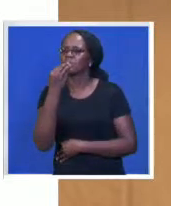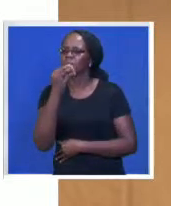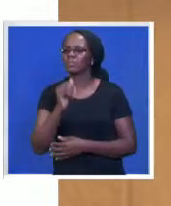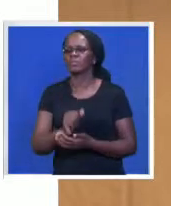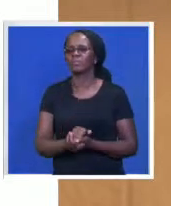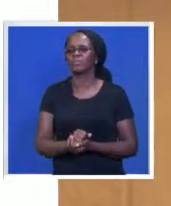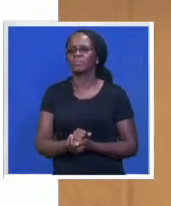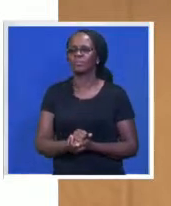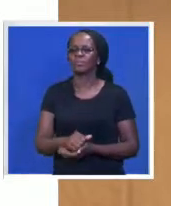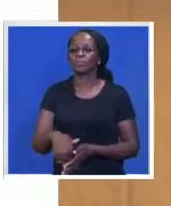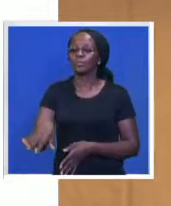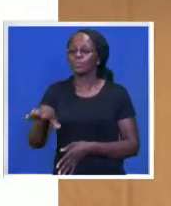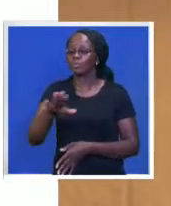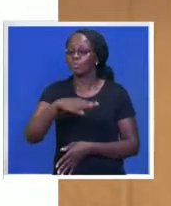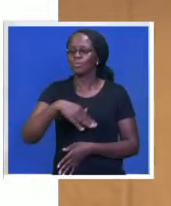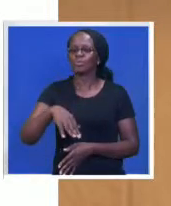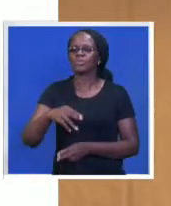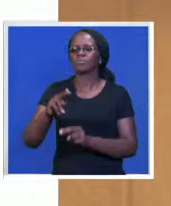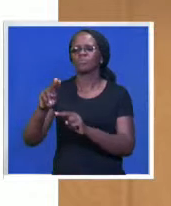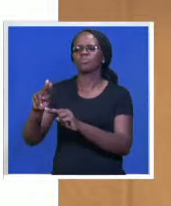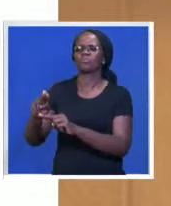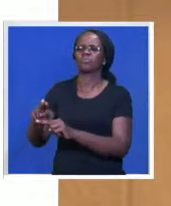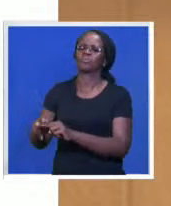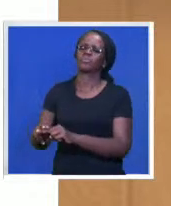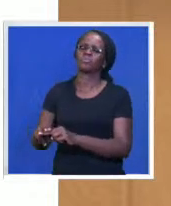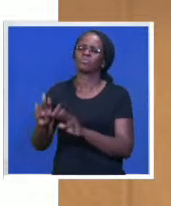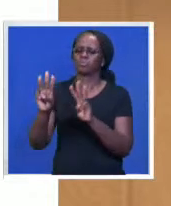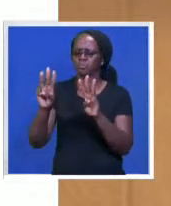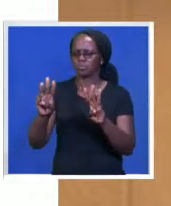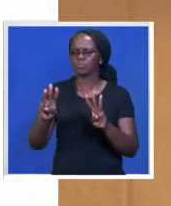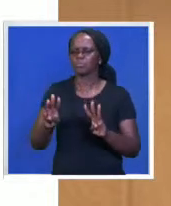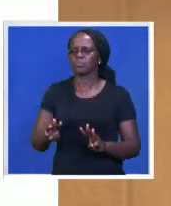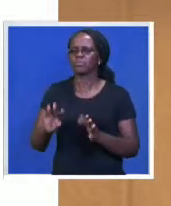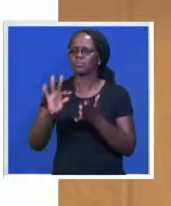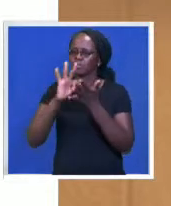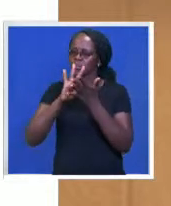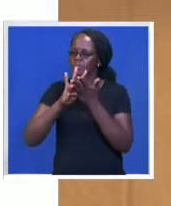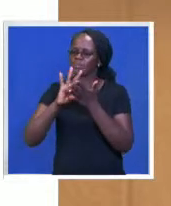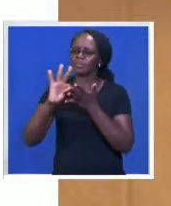We deserve to live in a clean environmental